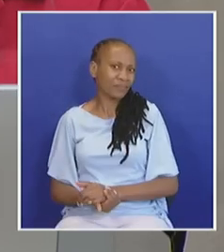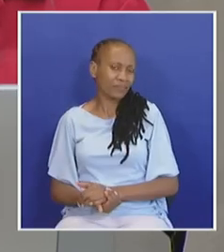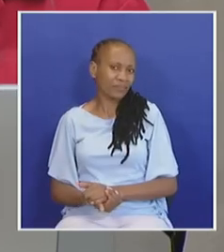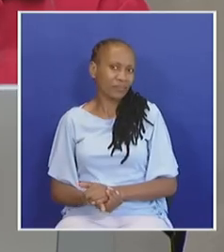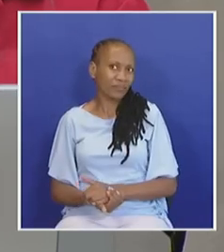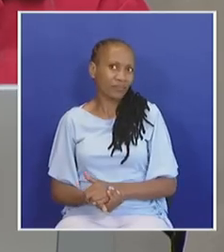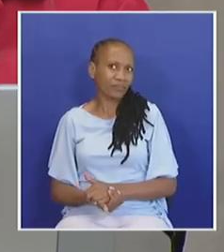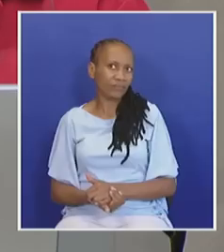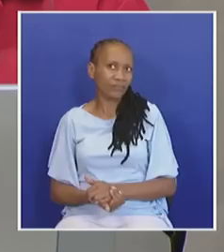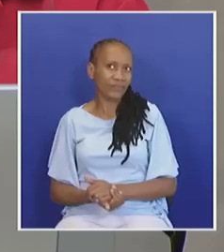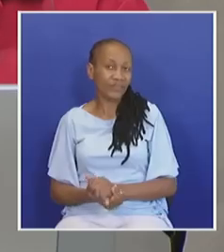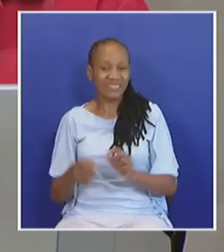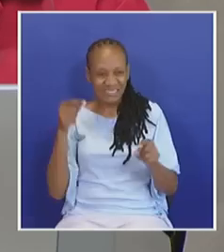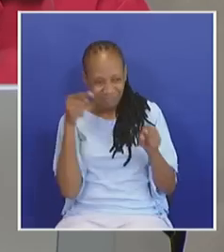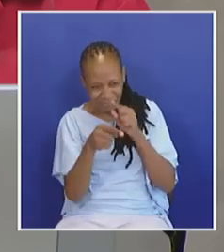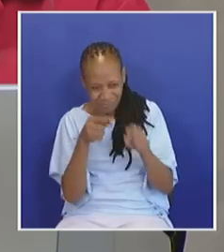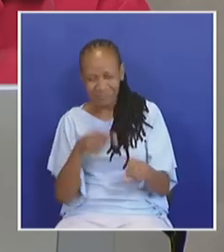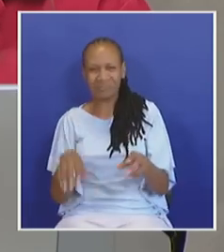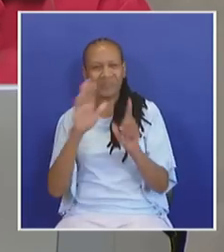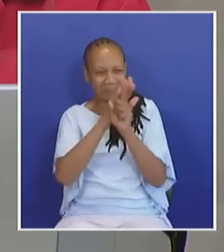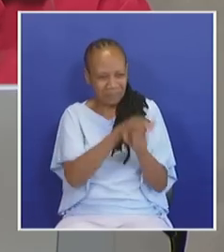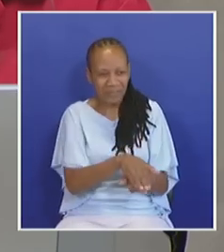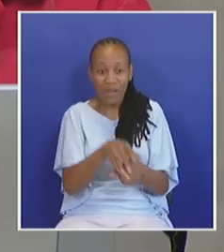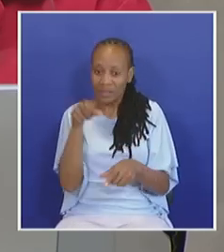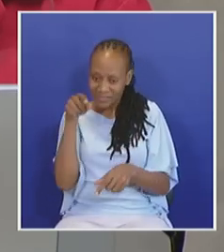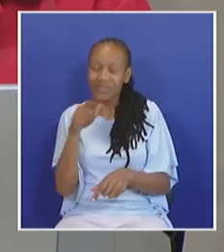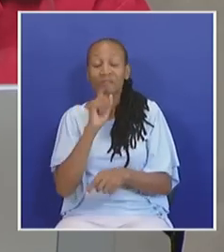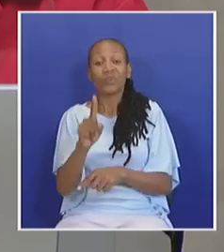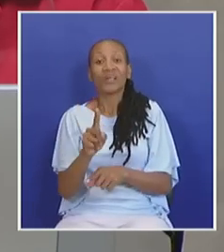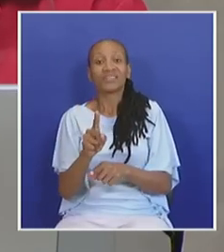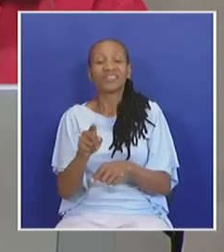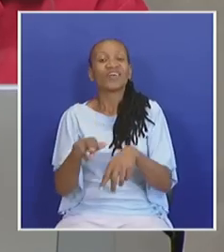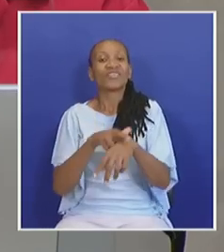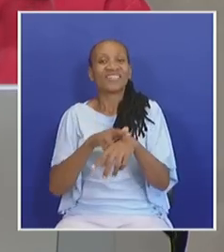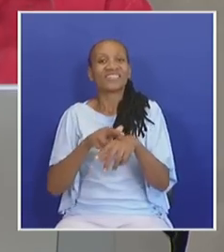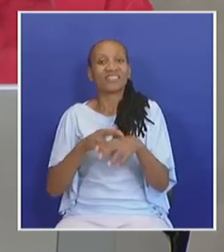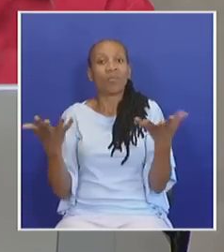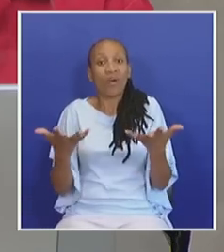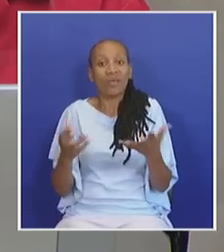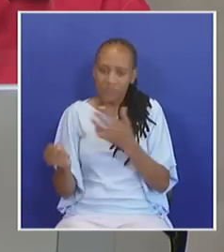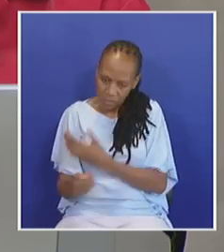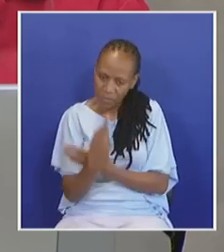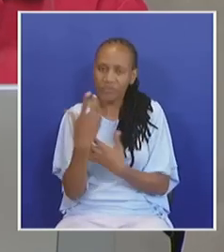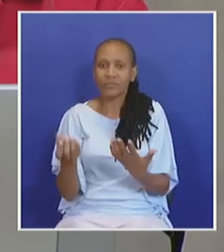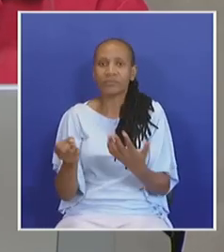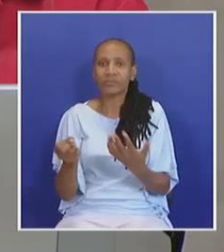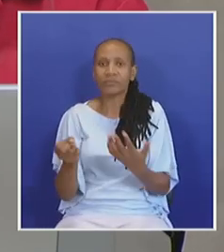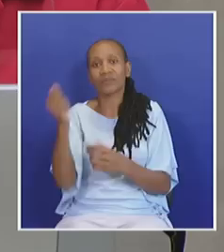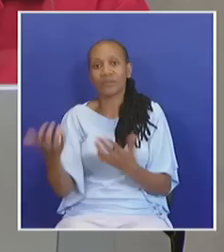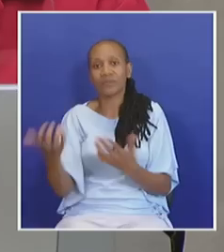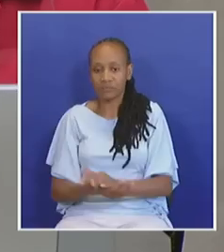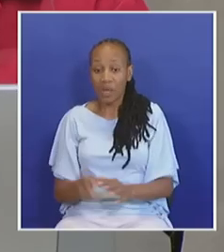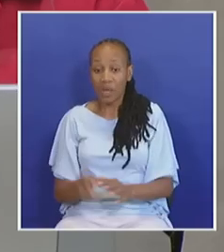racism. It is insults and condemnation that makes racism complete in South Africa. The resolution to this